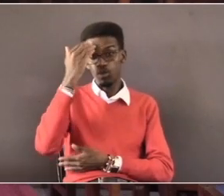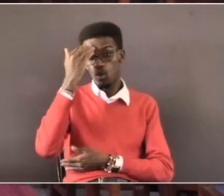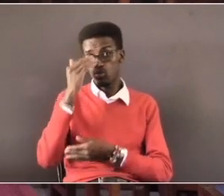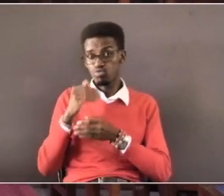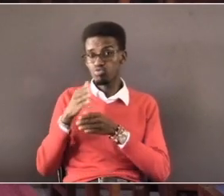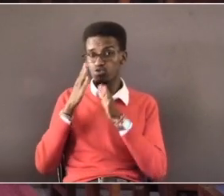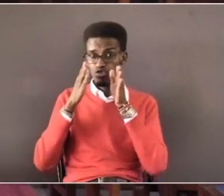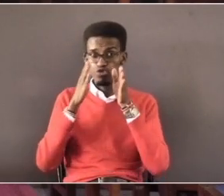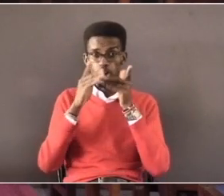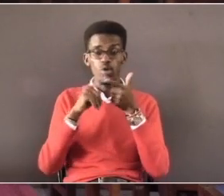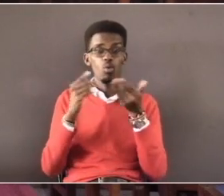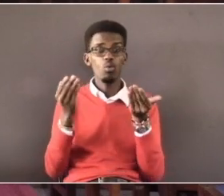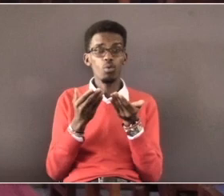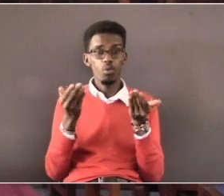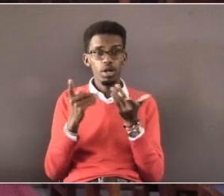to the aspect of